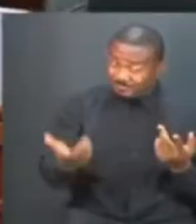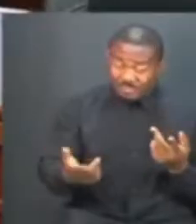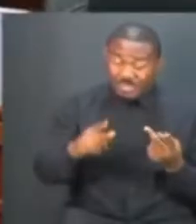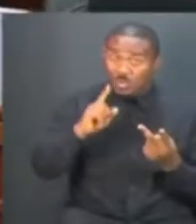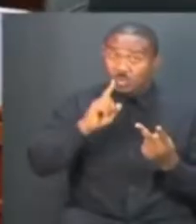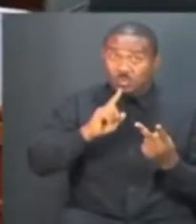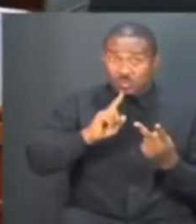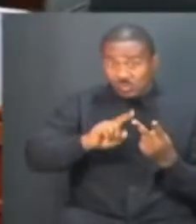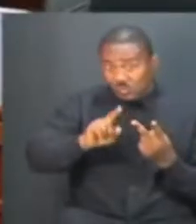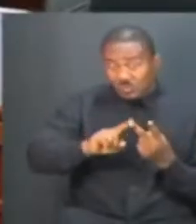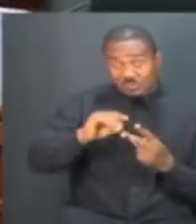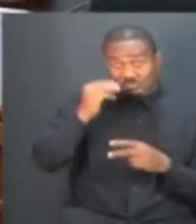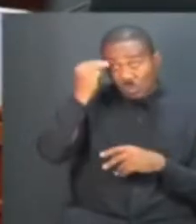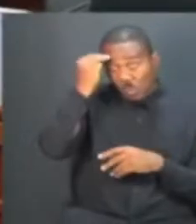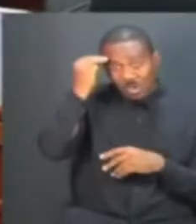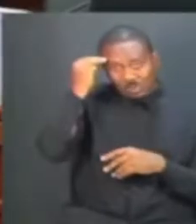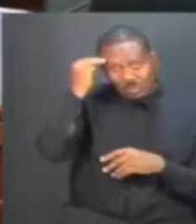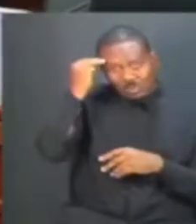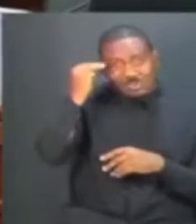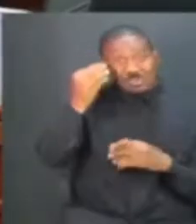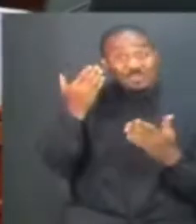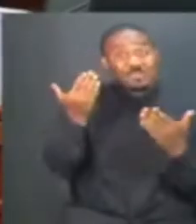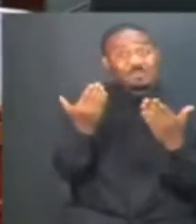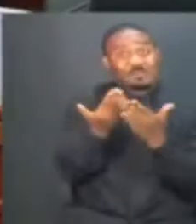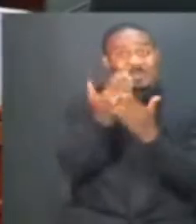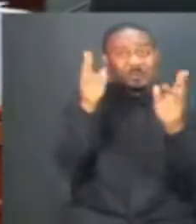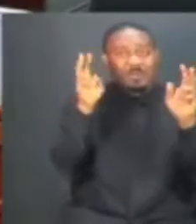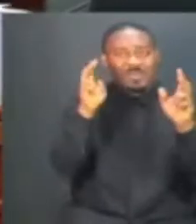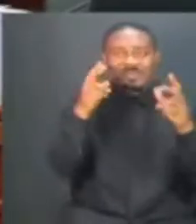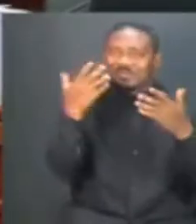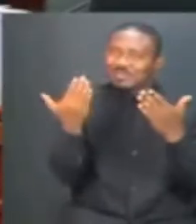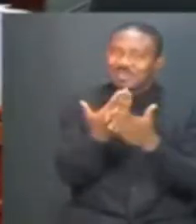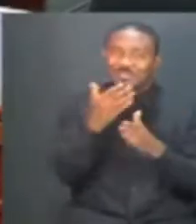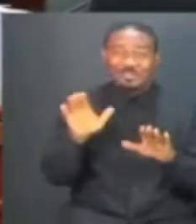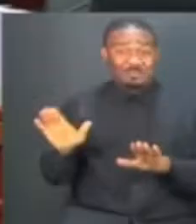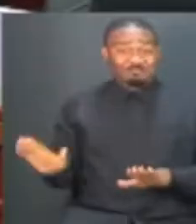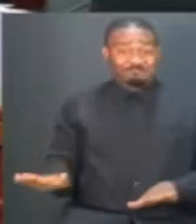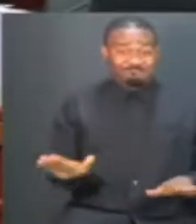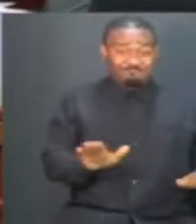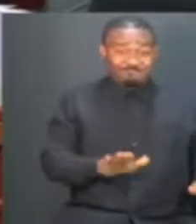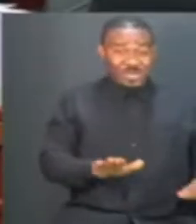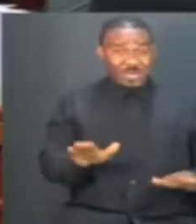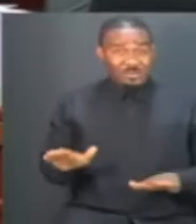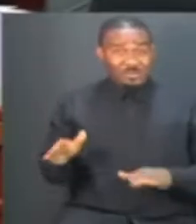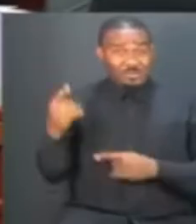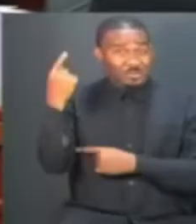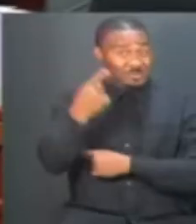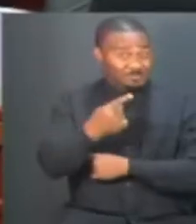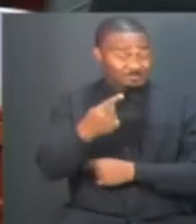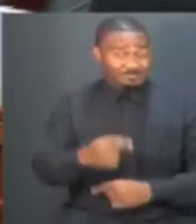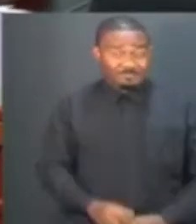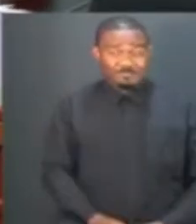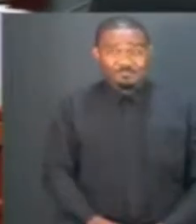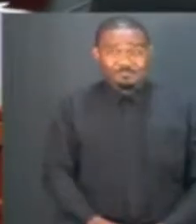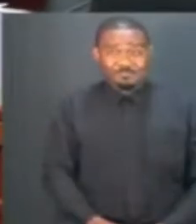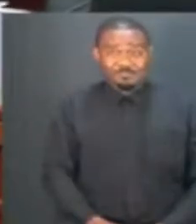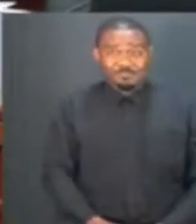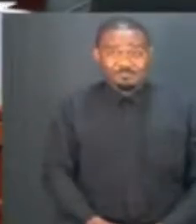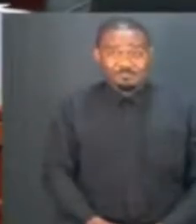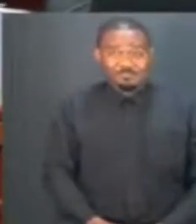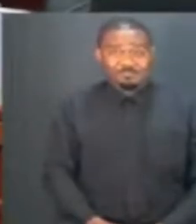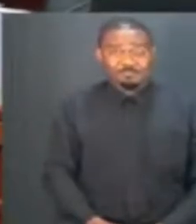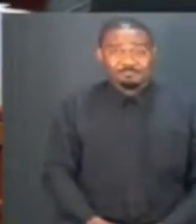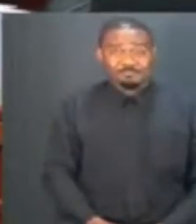today being the newly declared National Fugu Day. So my prayer is the second statement will be that